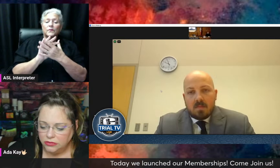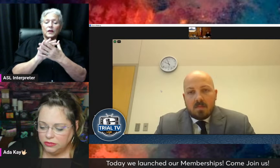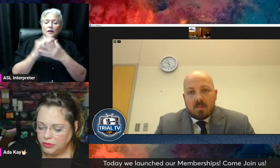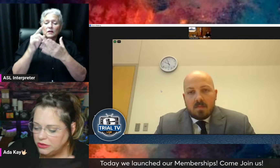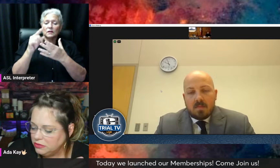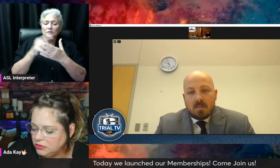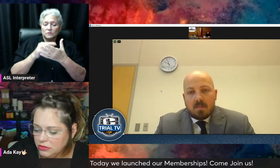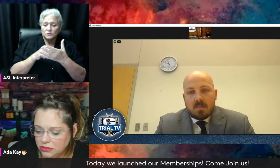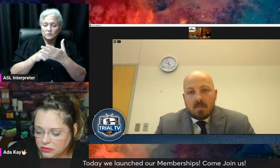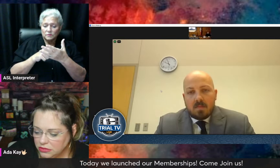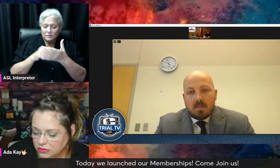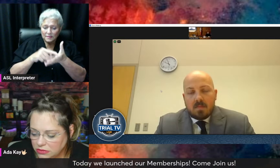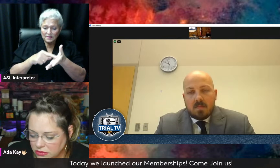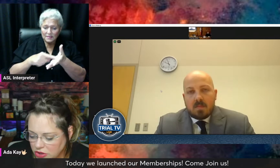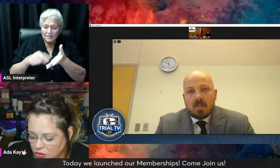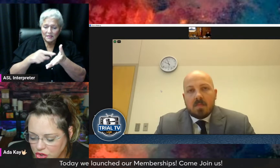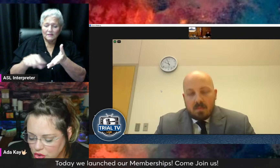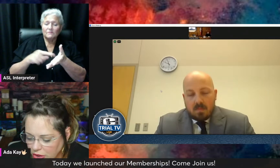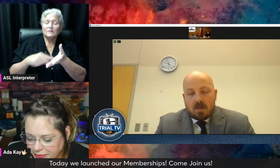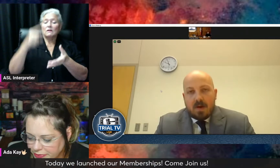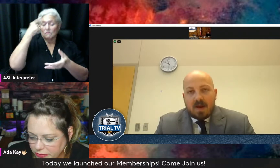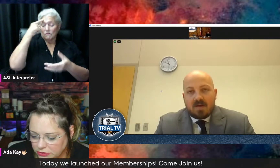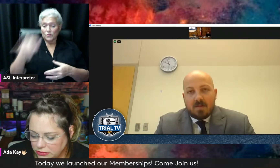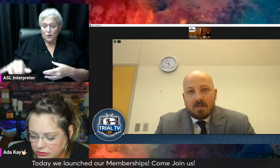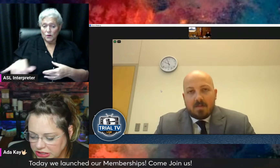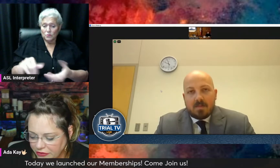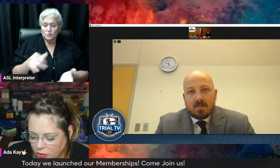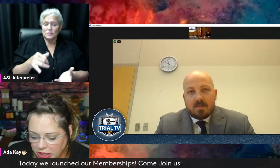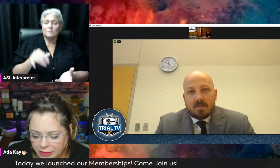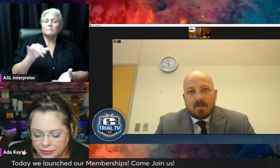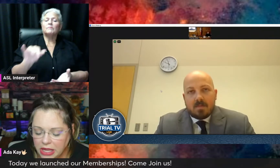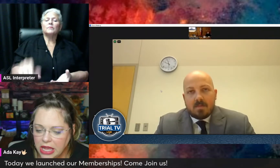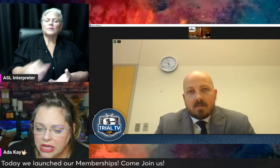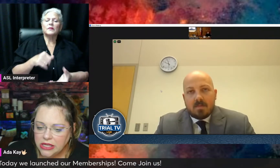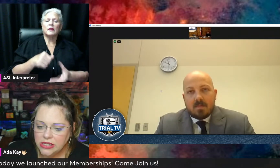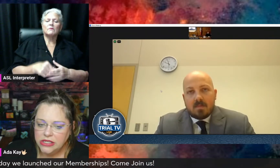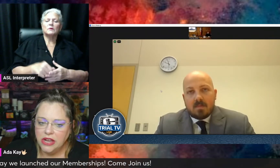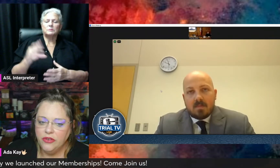the threshold on those substances. Is that correct? Correct.